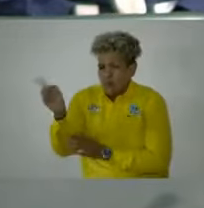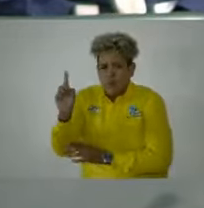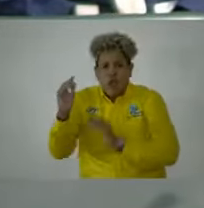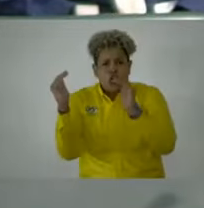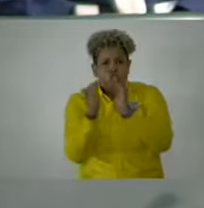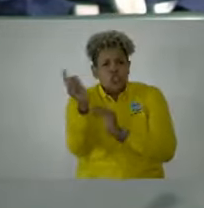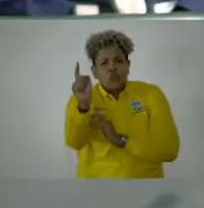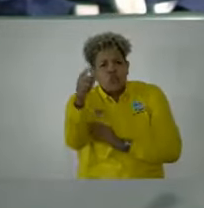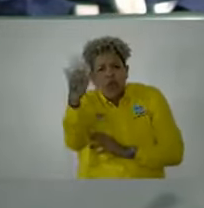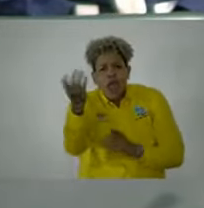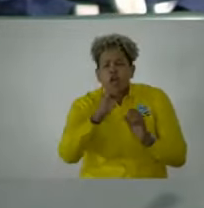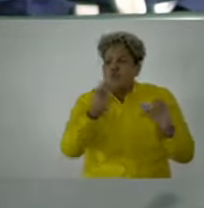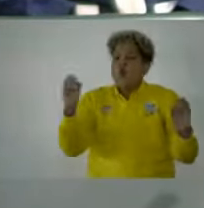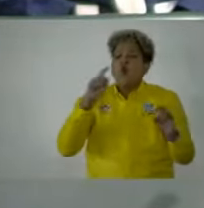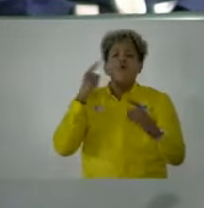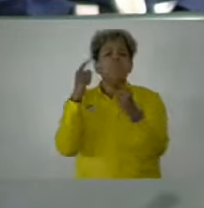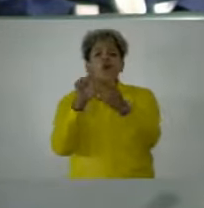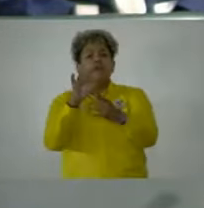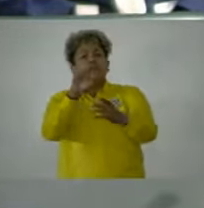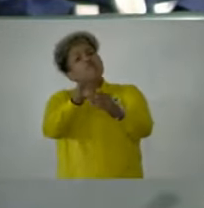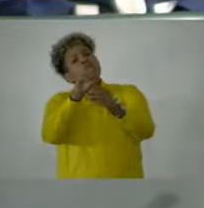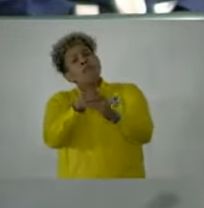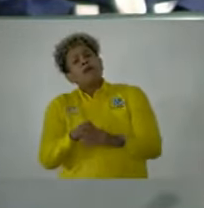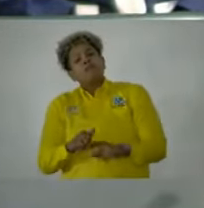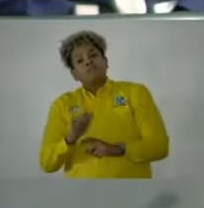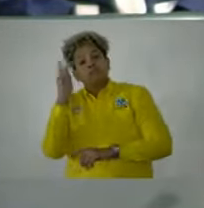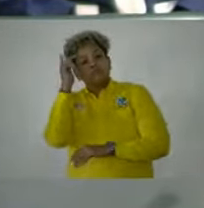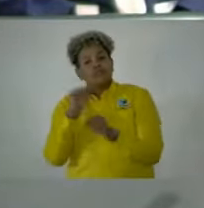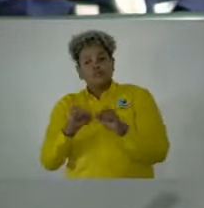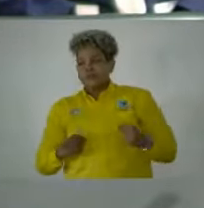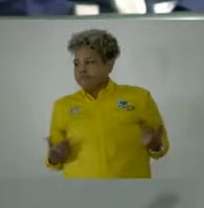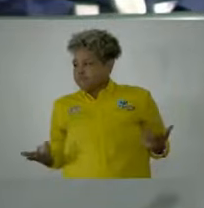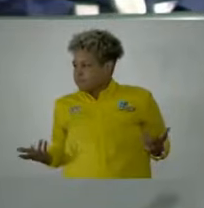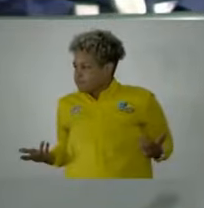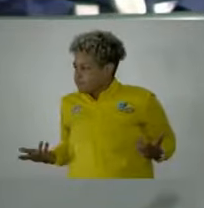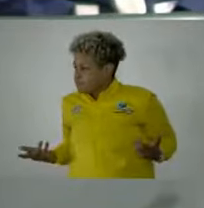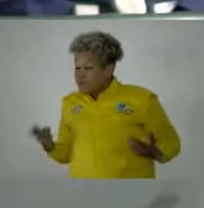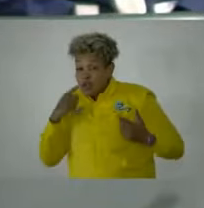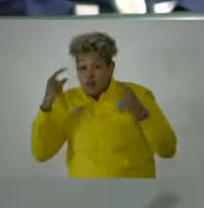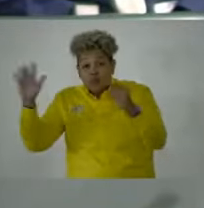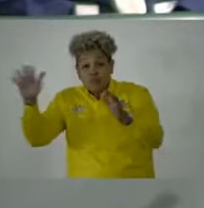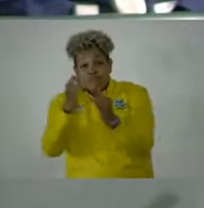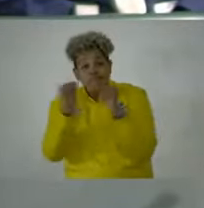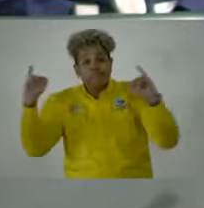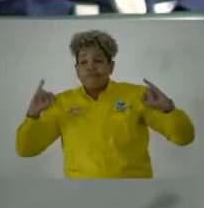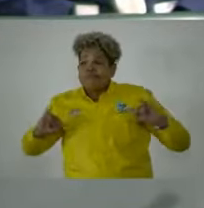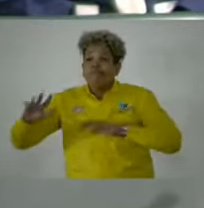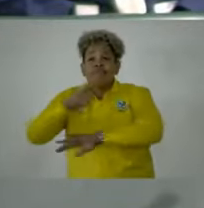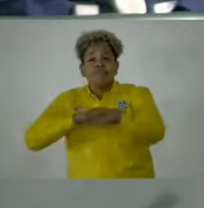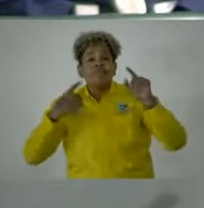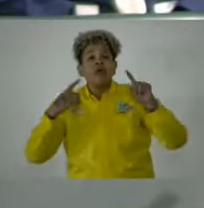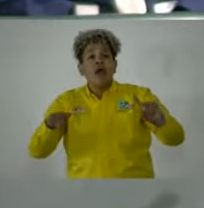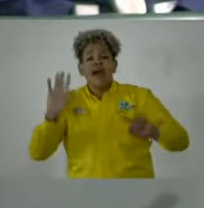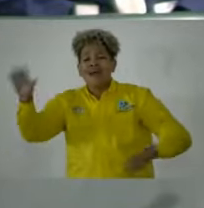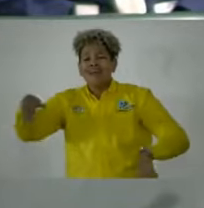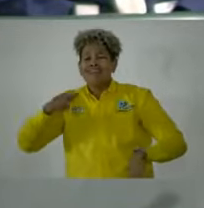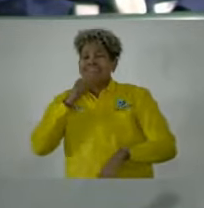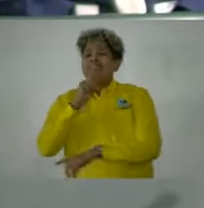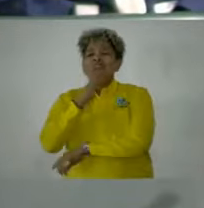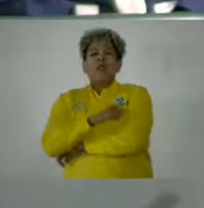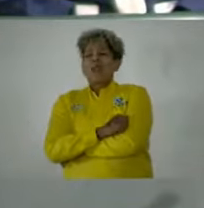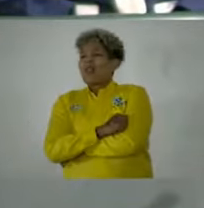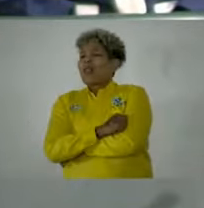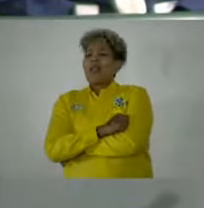justice, and no point in participating in the political systems or exercising their franchise. Clouds of